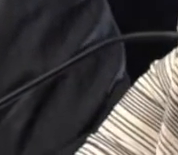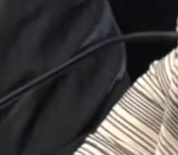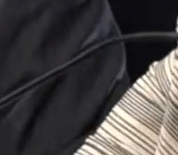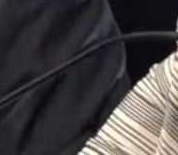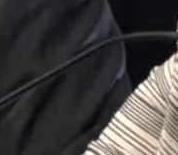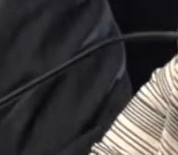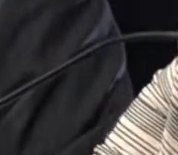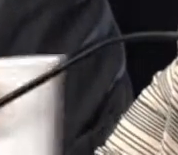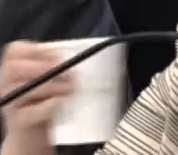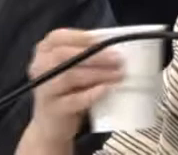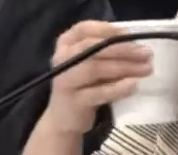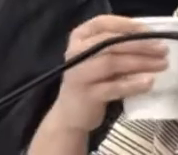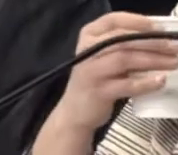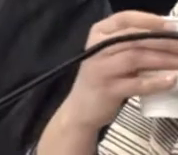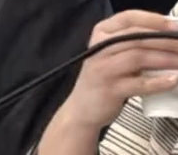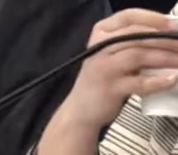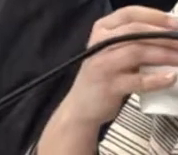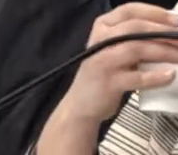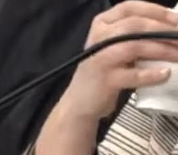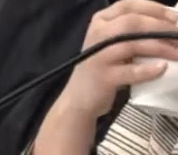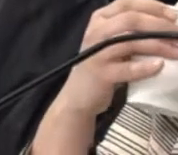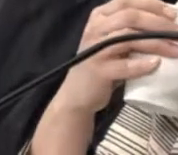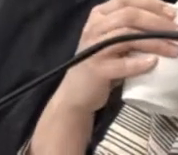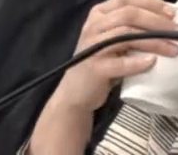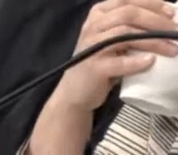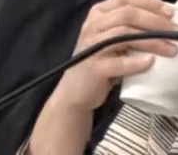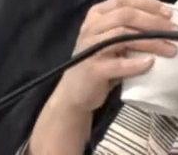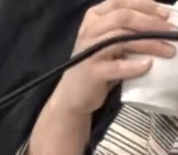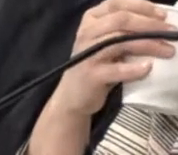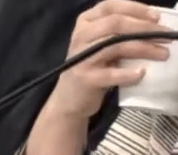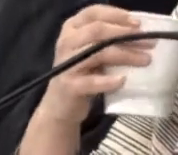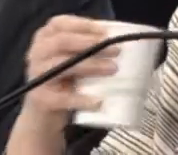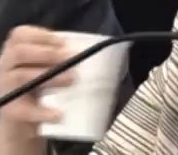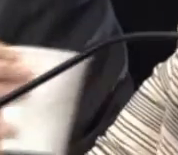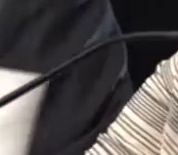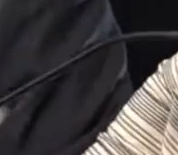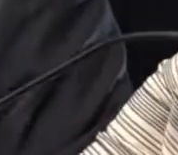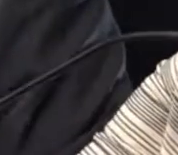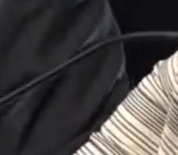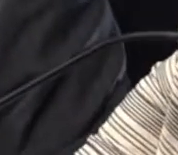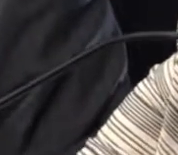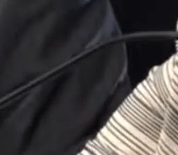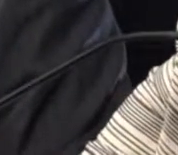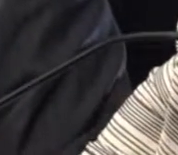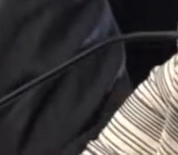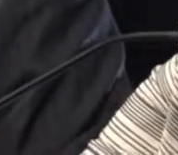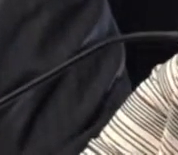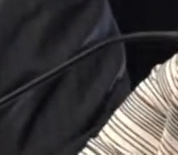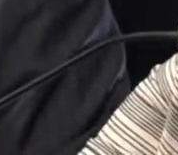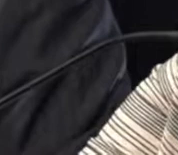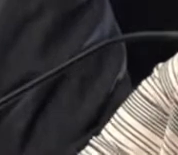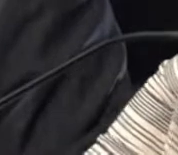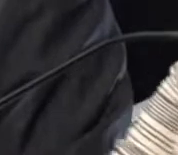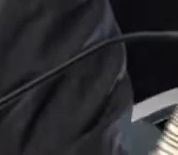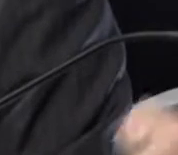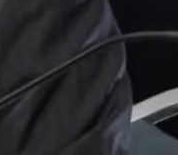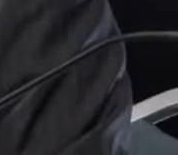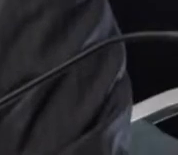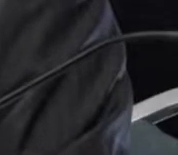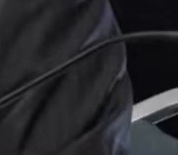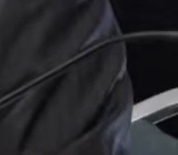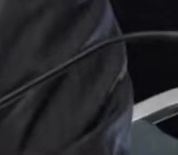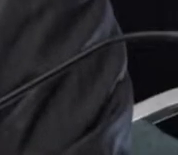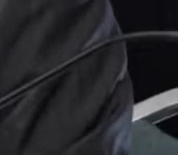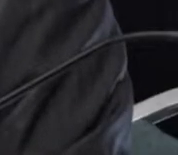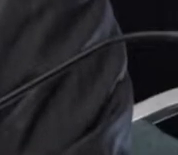Treasury. And the Assistant Secretary for Economic Affairs, Mr. Edwin Rios Rivera from Hacienda